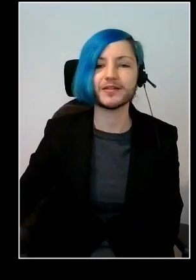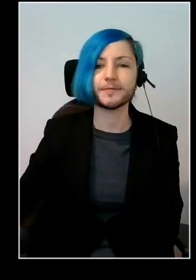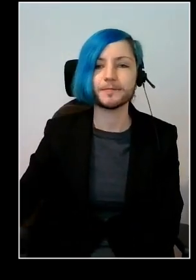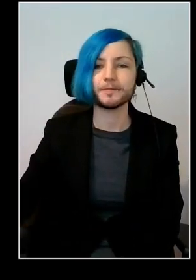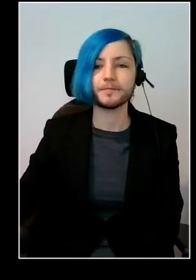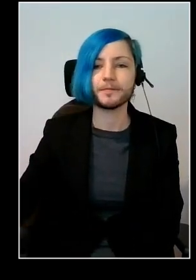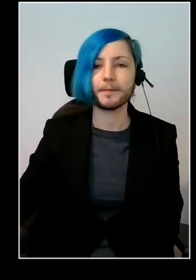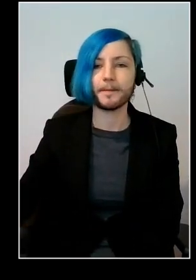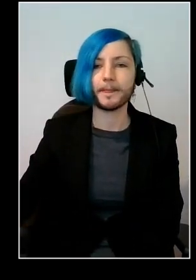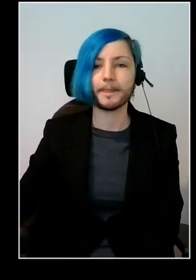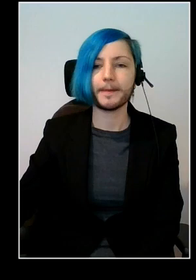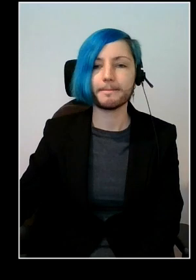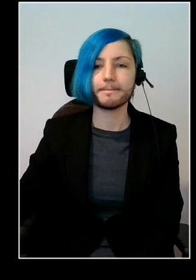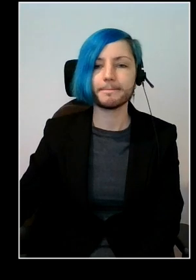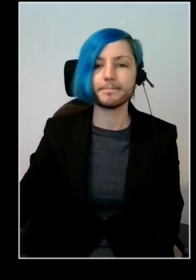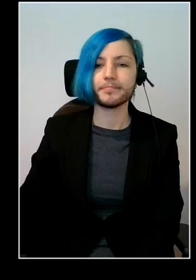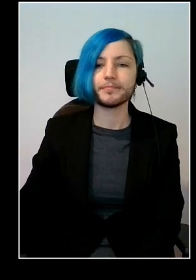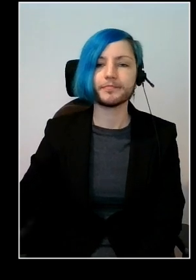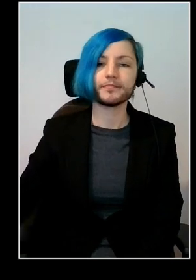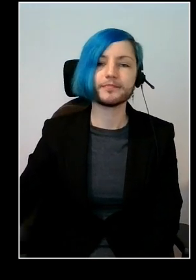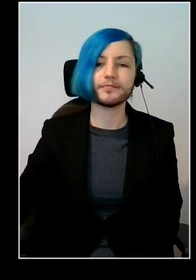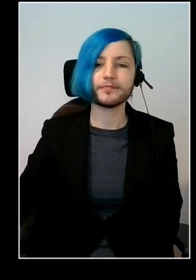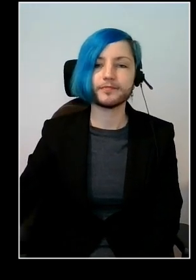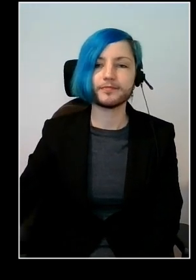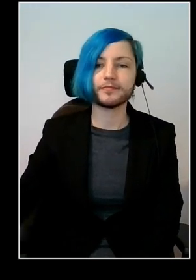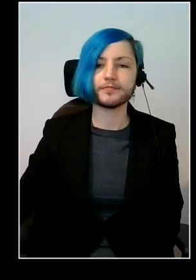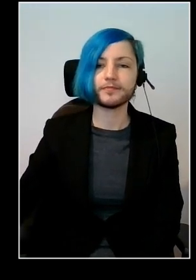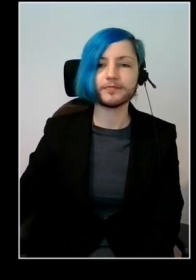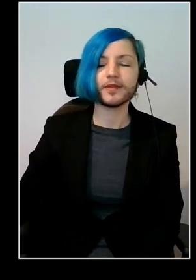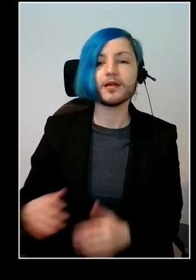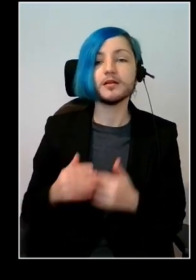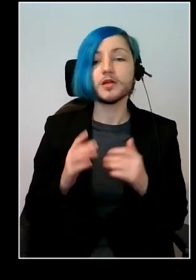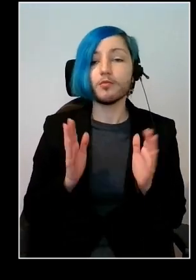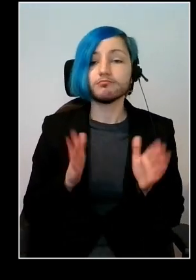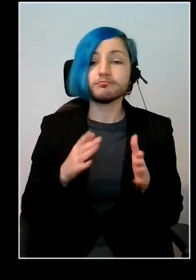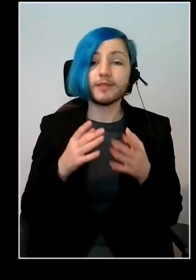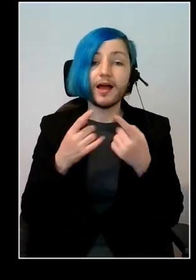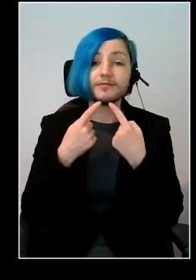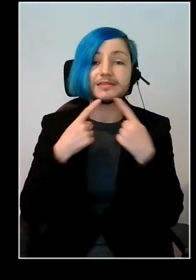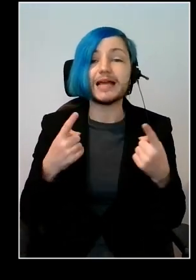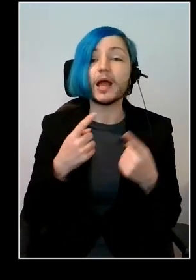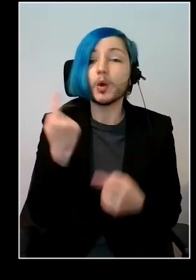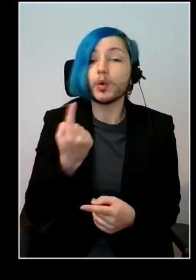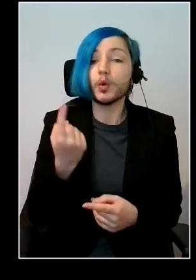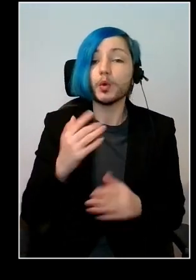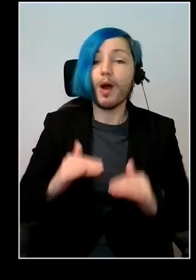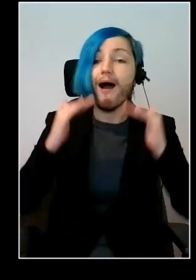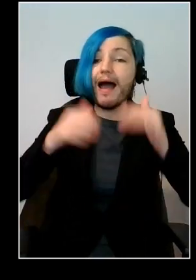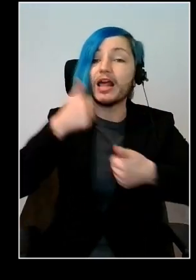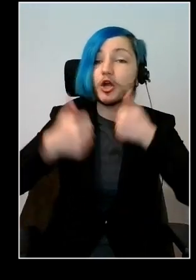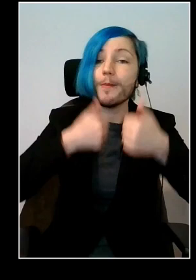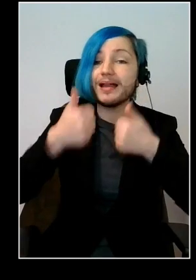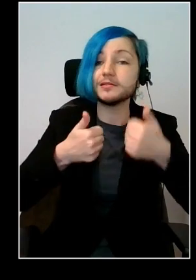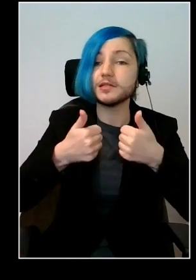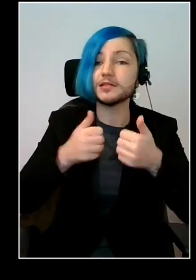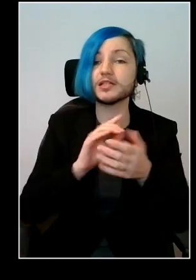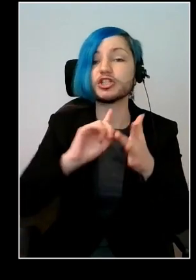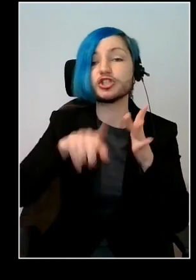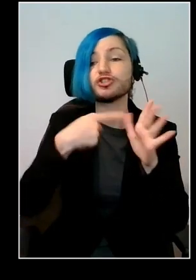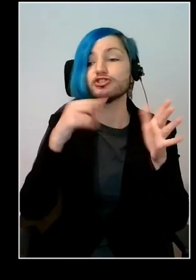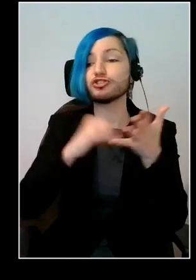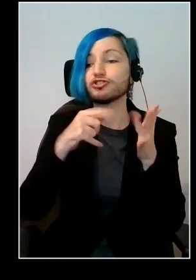we need to acknowledge the apprentice who was highly noted as highly commended, and that is Jason Henry from Durham County